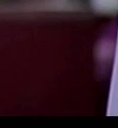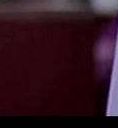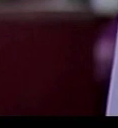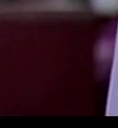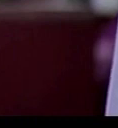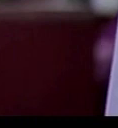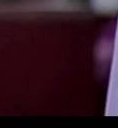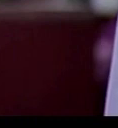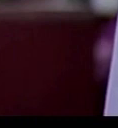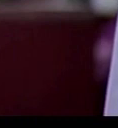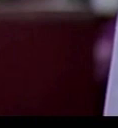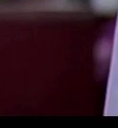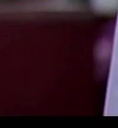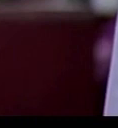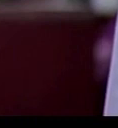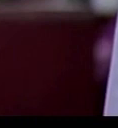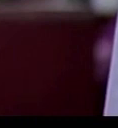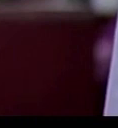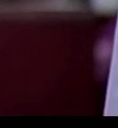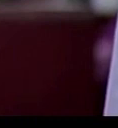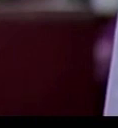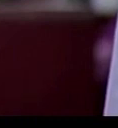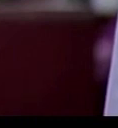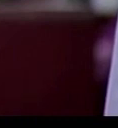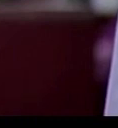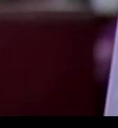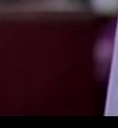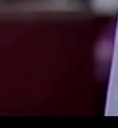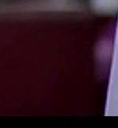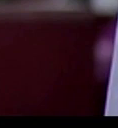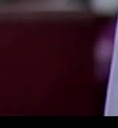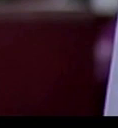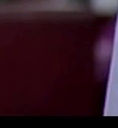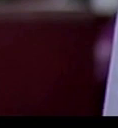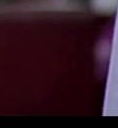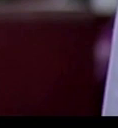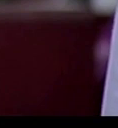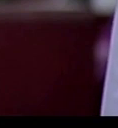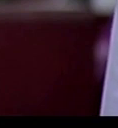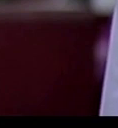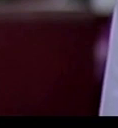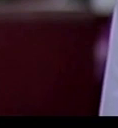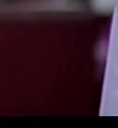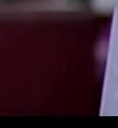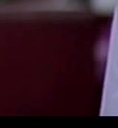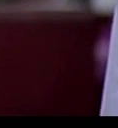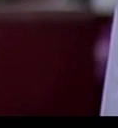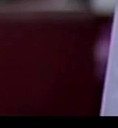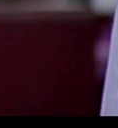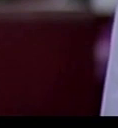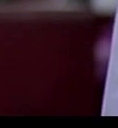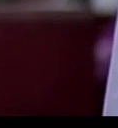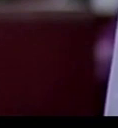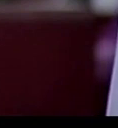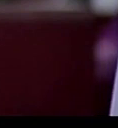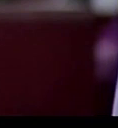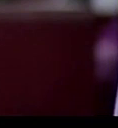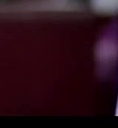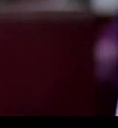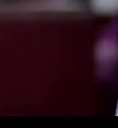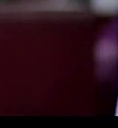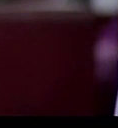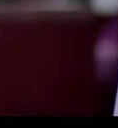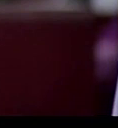living, I said this program, I must attend it with all seriousness. Then I went there. When